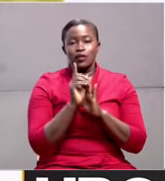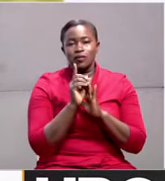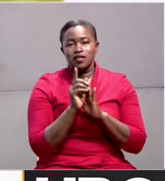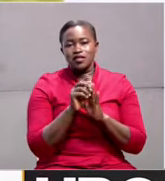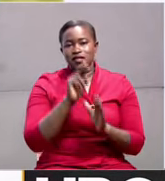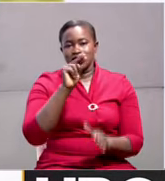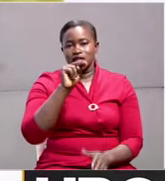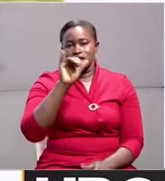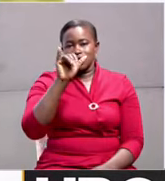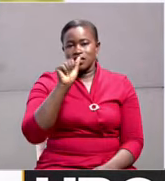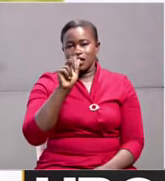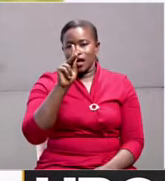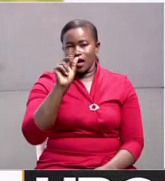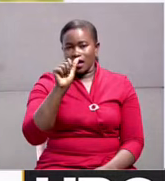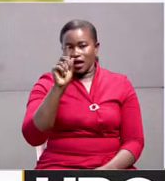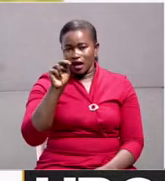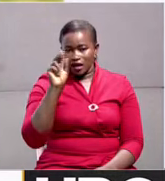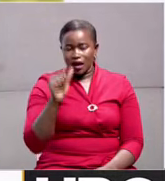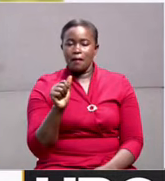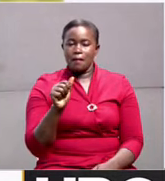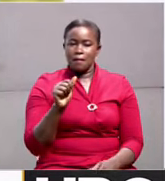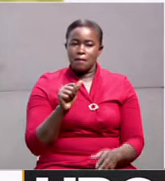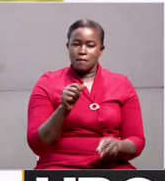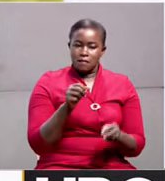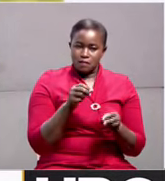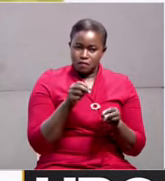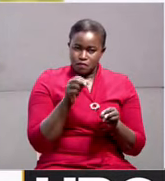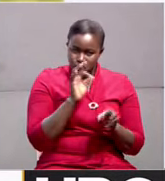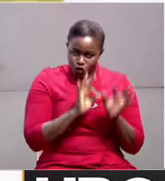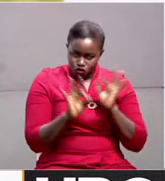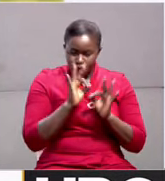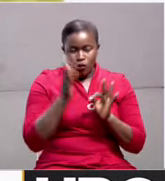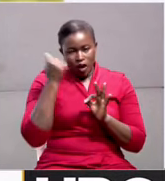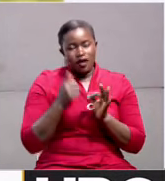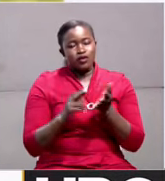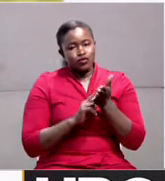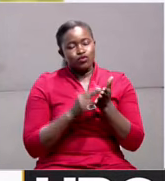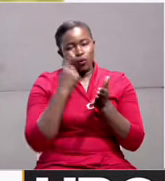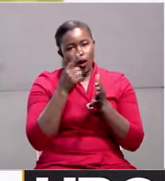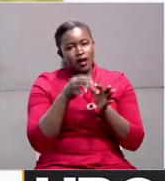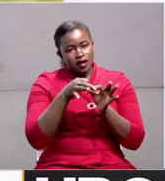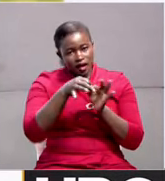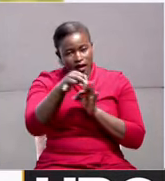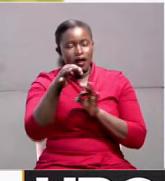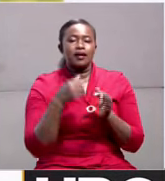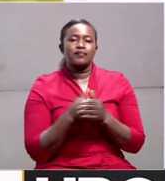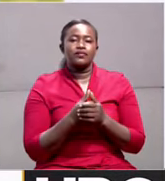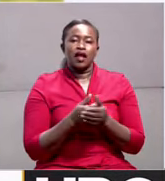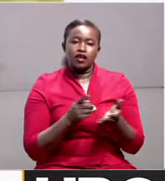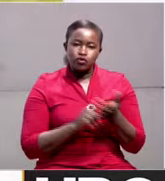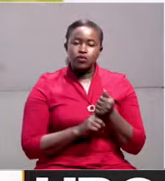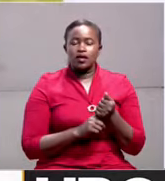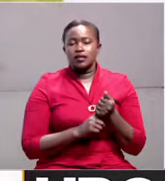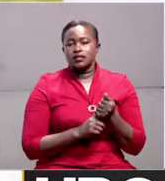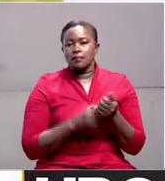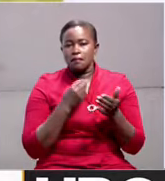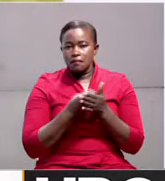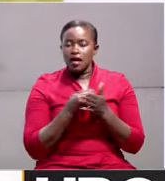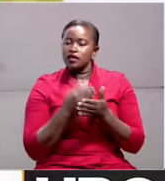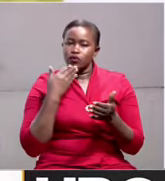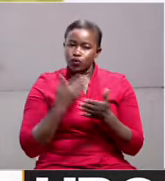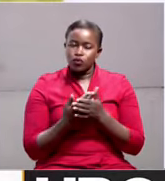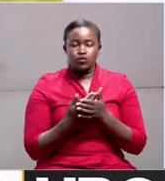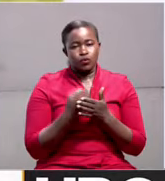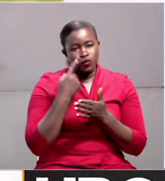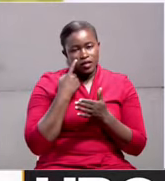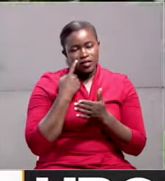the Nyakana model, because there you are able to use 1 acre and you get good money. Let's see Nyakana